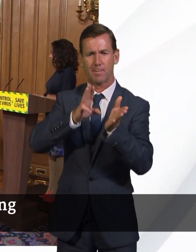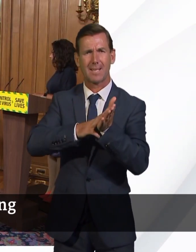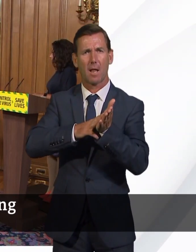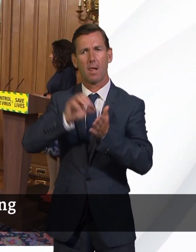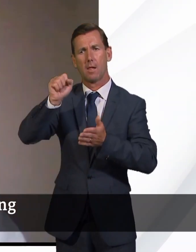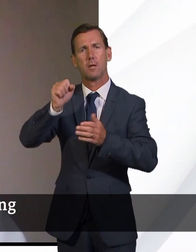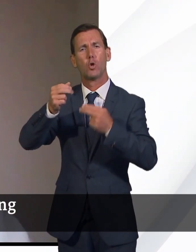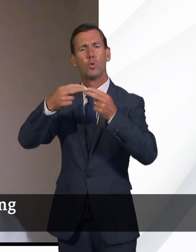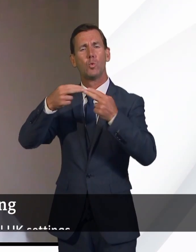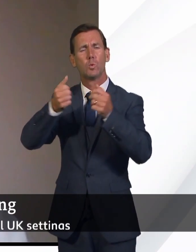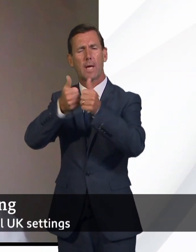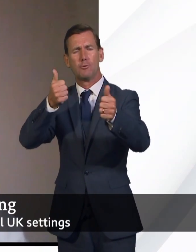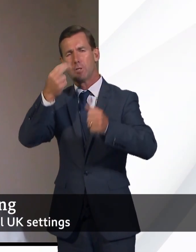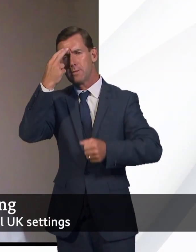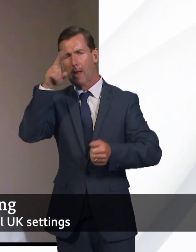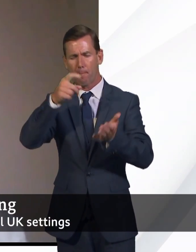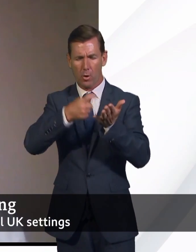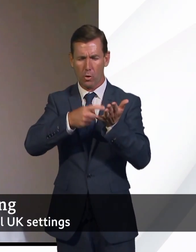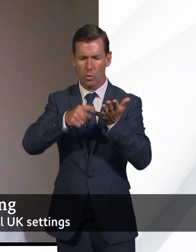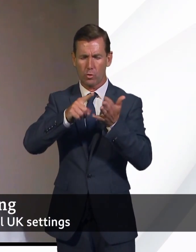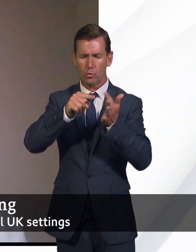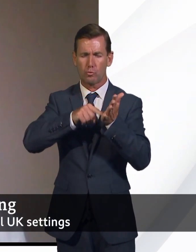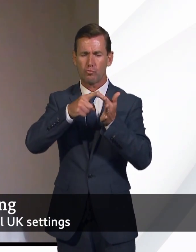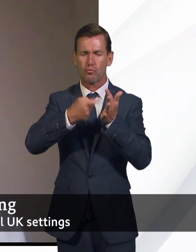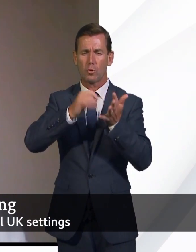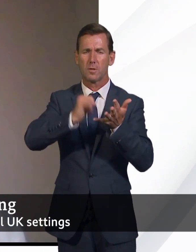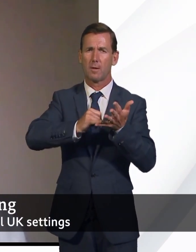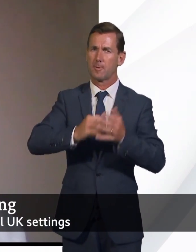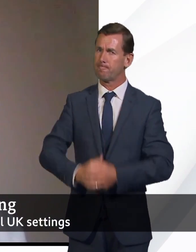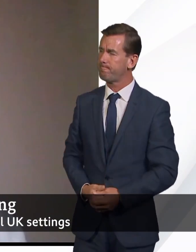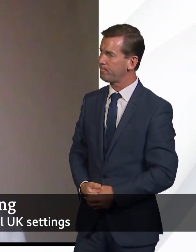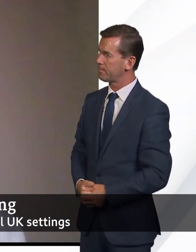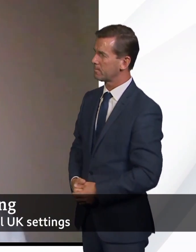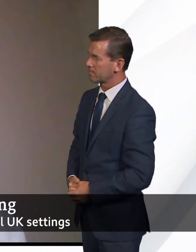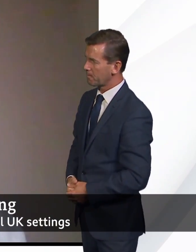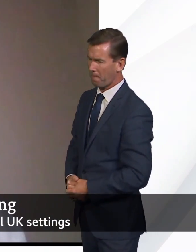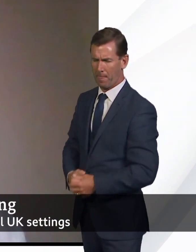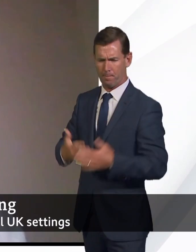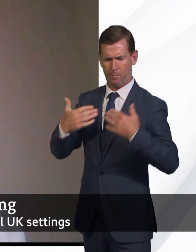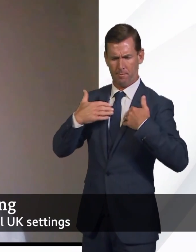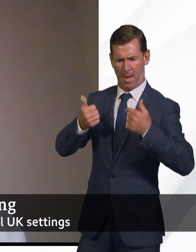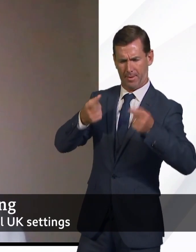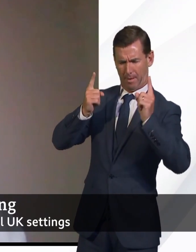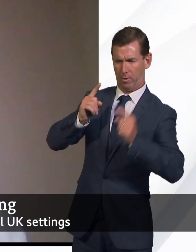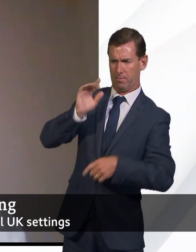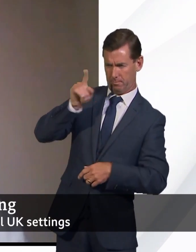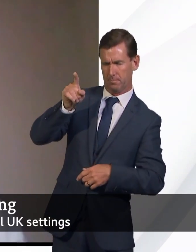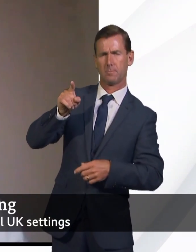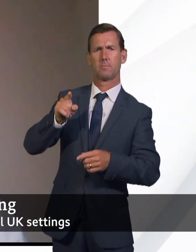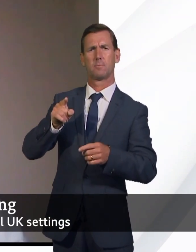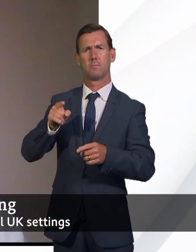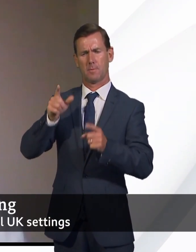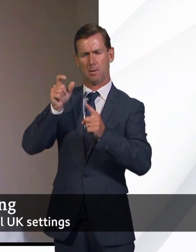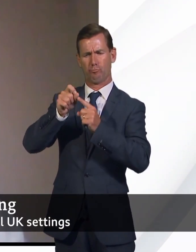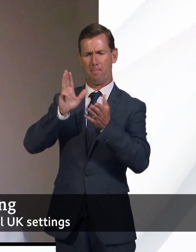This is a question for the Secretary of State. The Prime Minister said in Parliament this week that the government ordered a lockdown of care homes before the